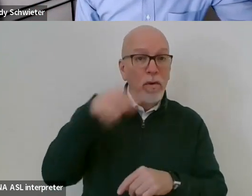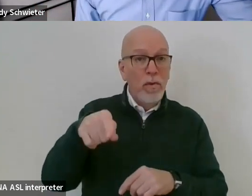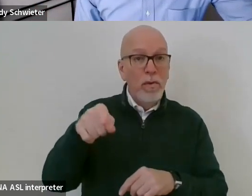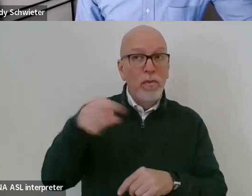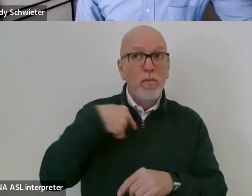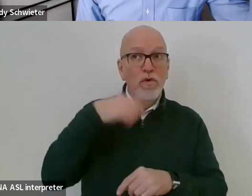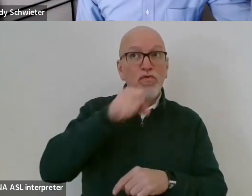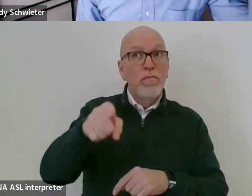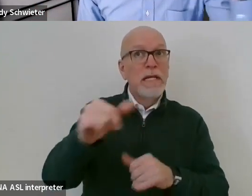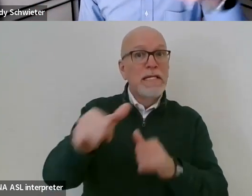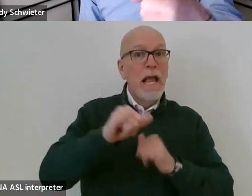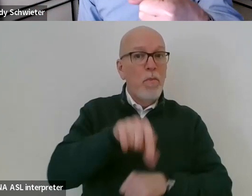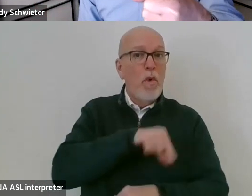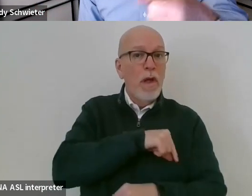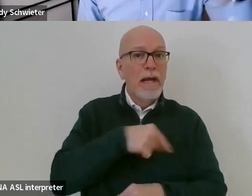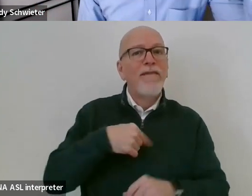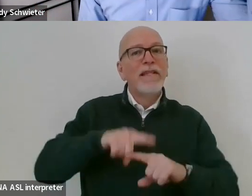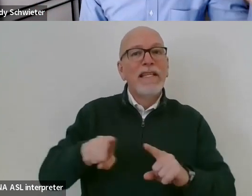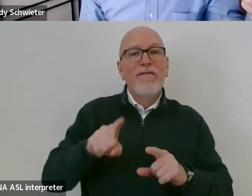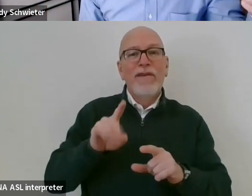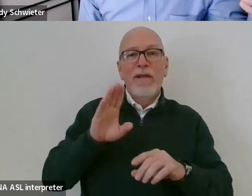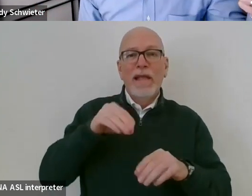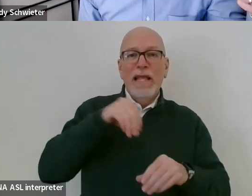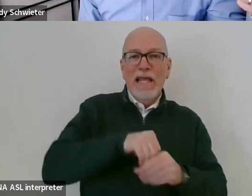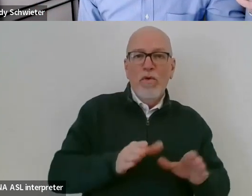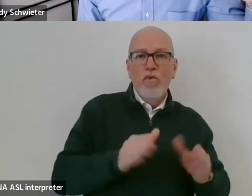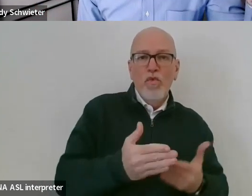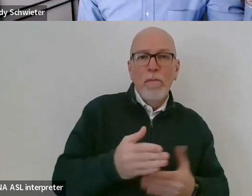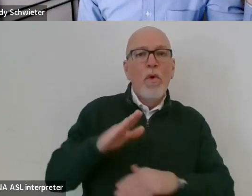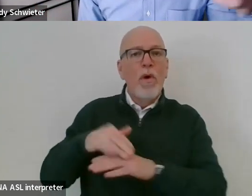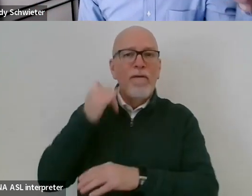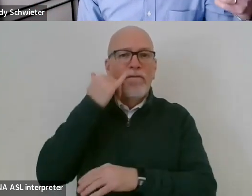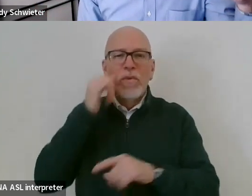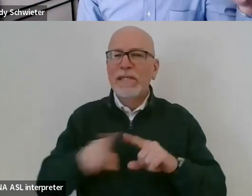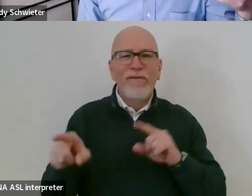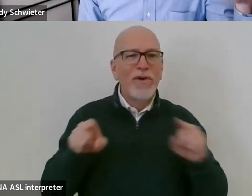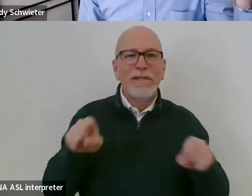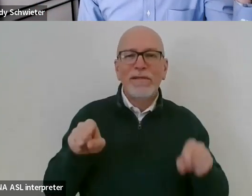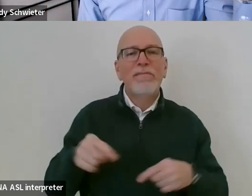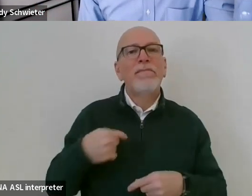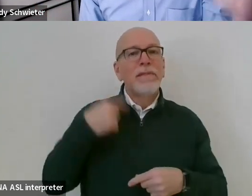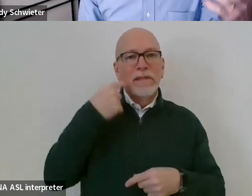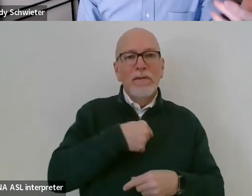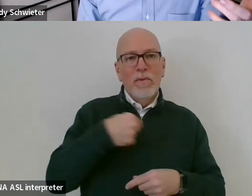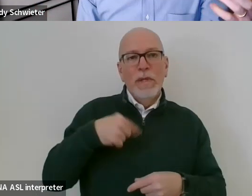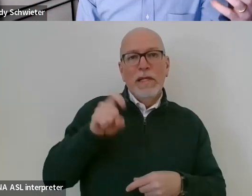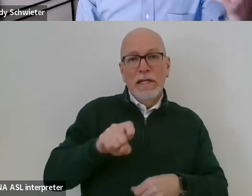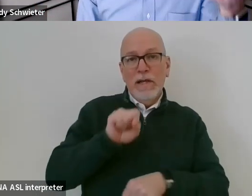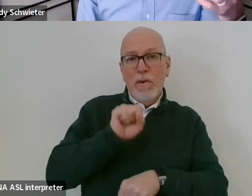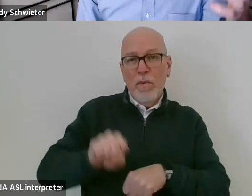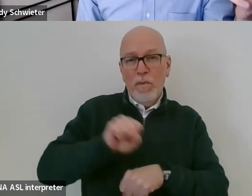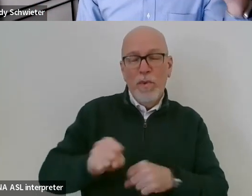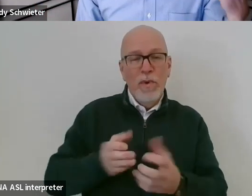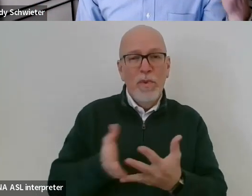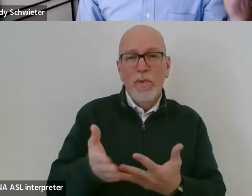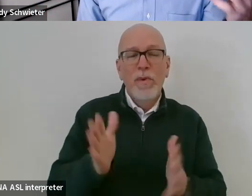same, there's a difference between being in the room and being on the phone. And while I think that's something that we need to work through, when